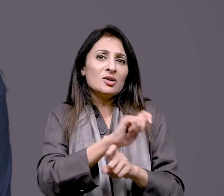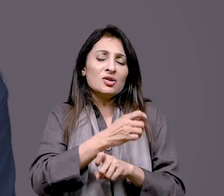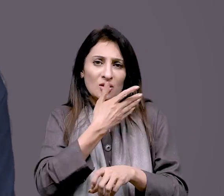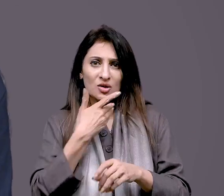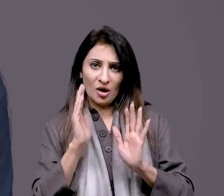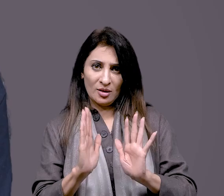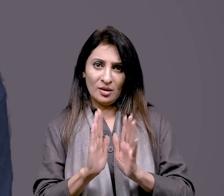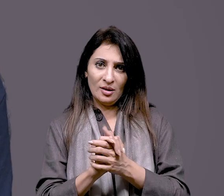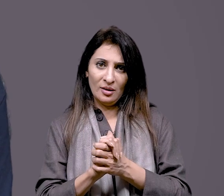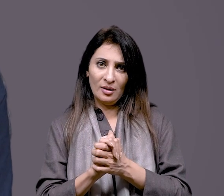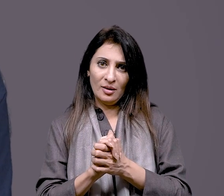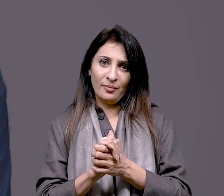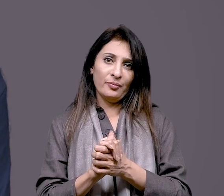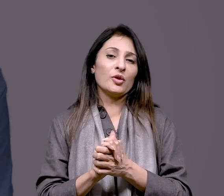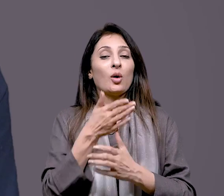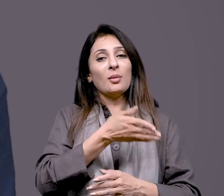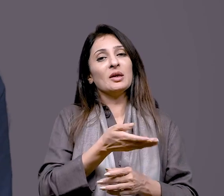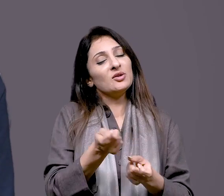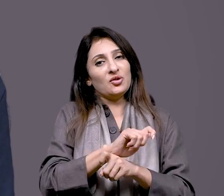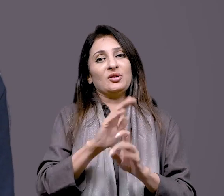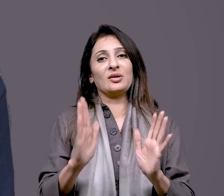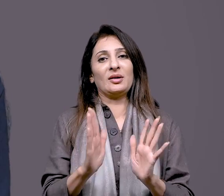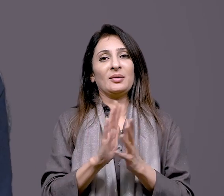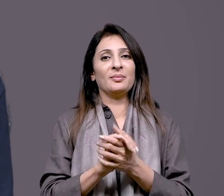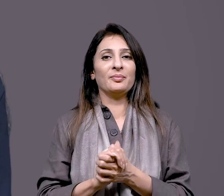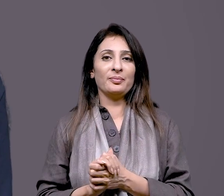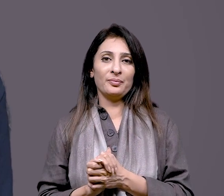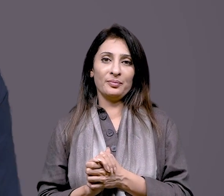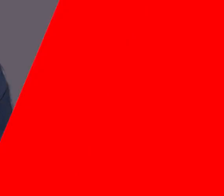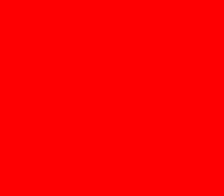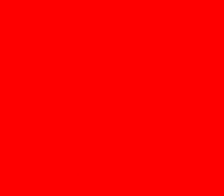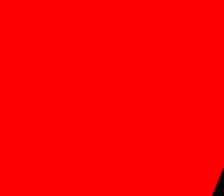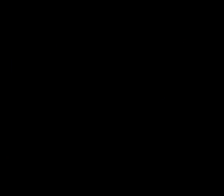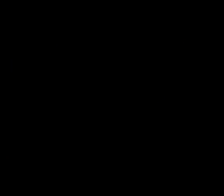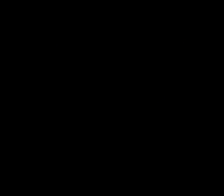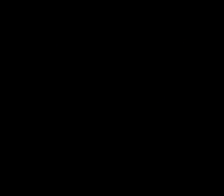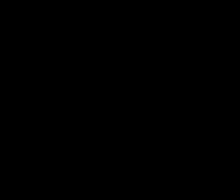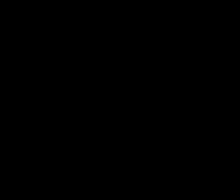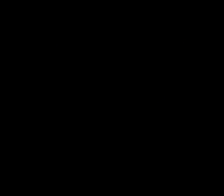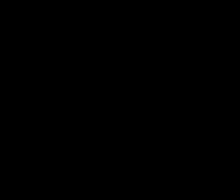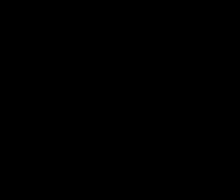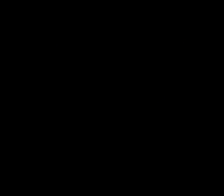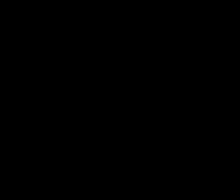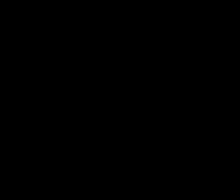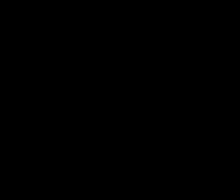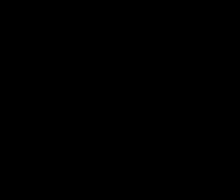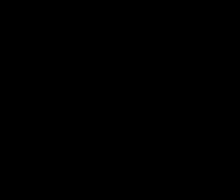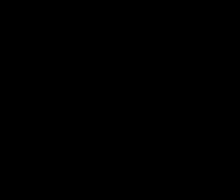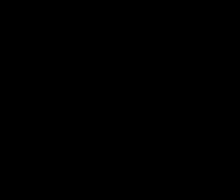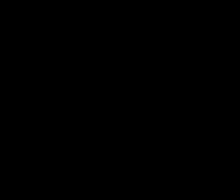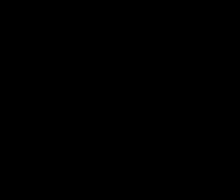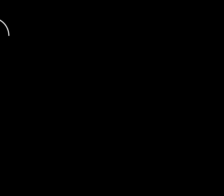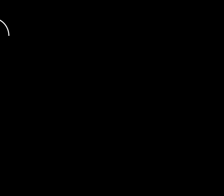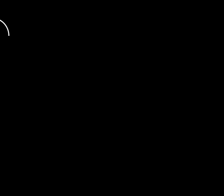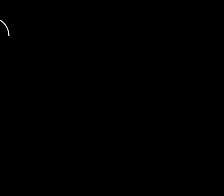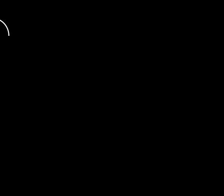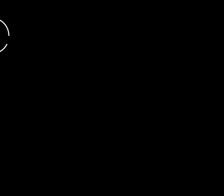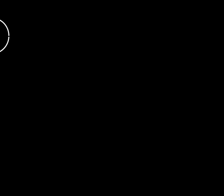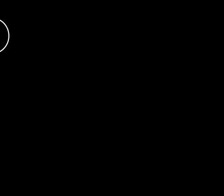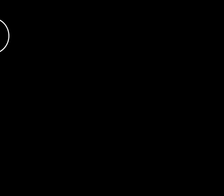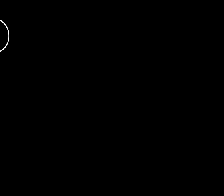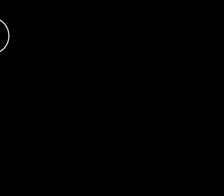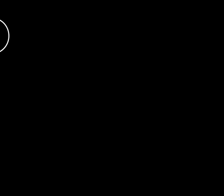to you. Were you given those tools? And if you weren't given those tools, how did it impact your sense of self? How did it